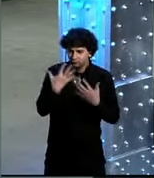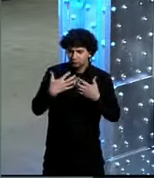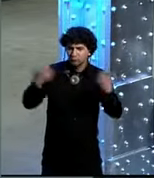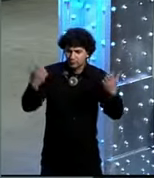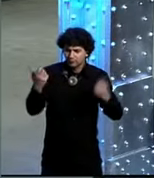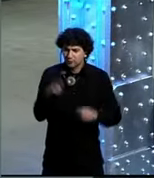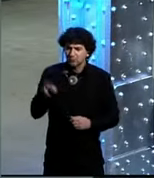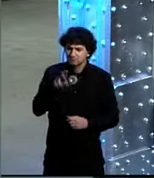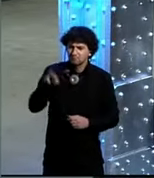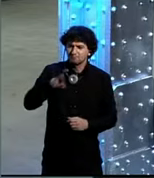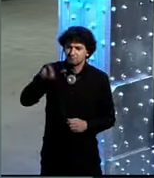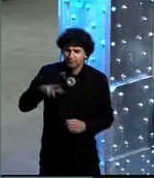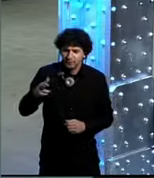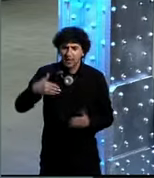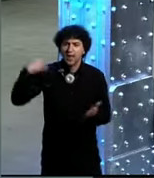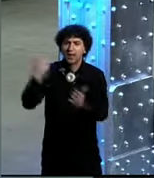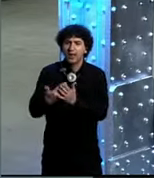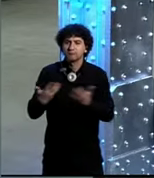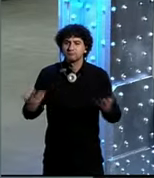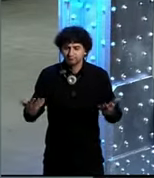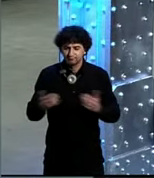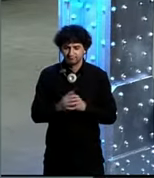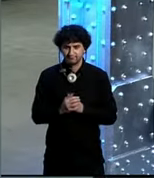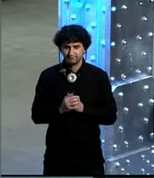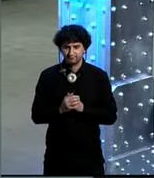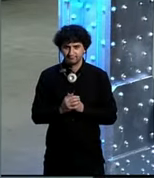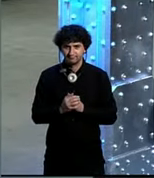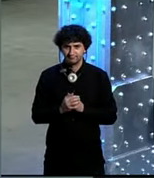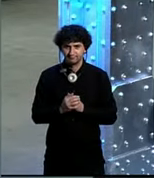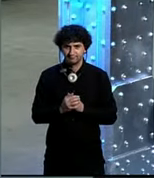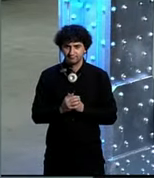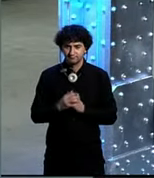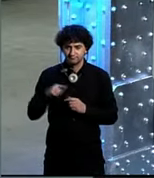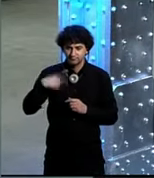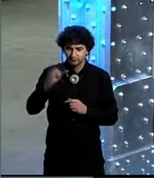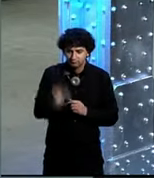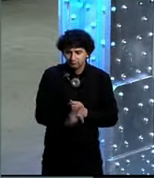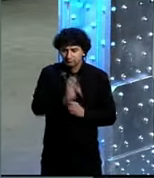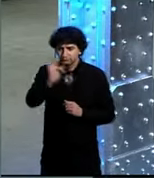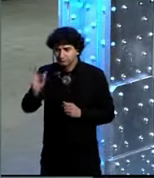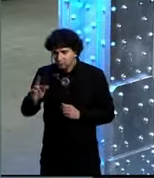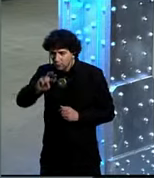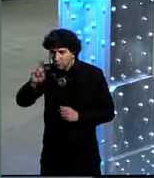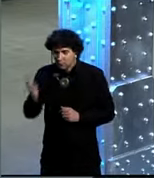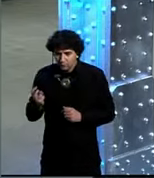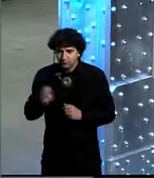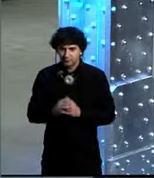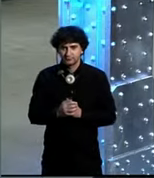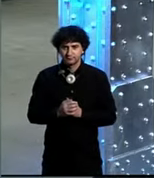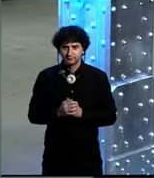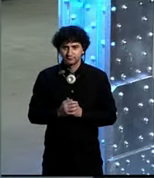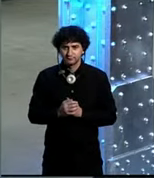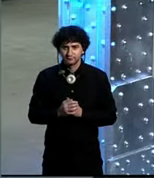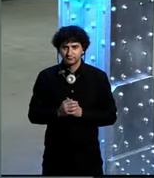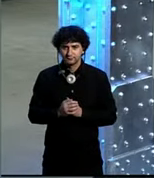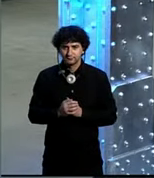kind of spin-offs are initiated? How will it carry over to the next thing? Can we build a community that will support our next series or our next